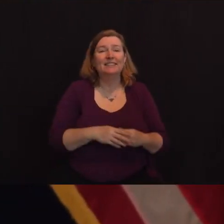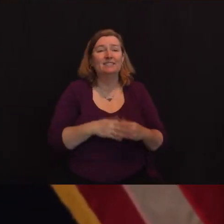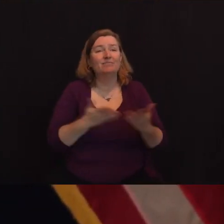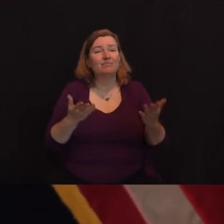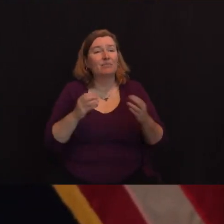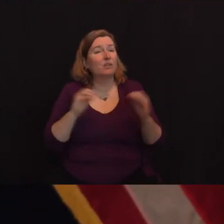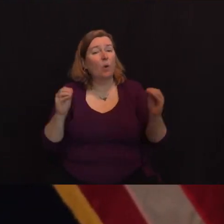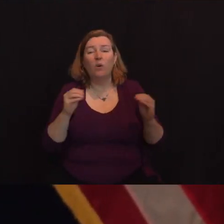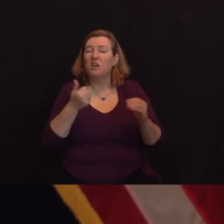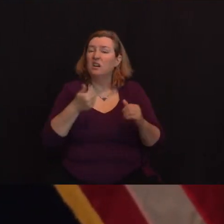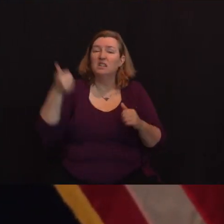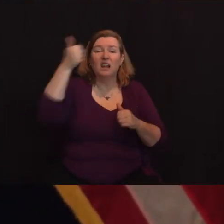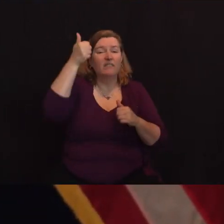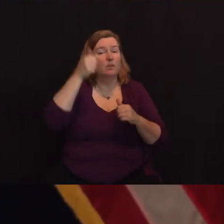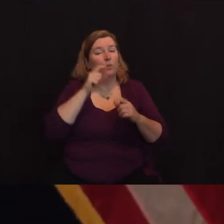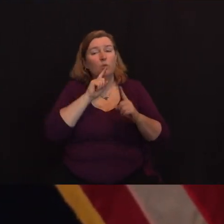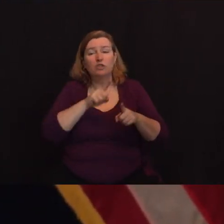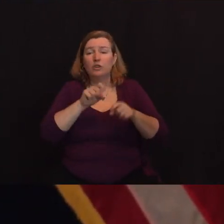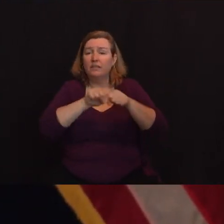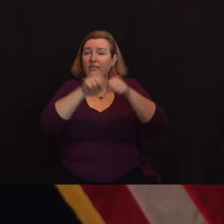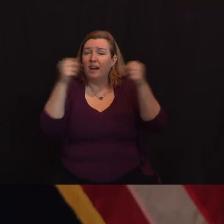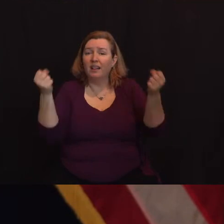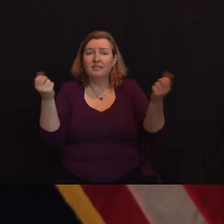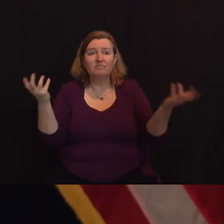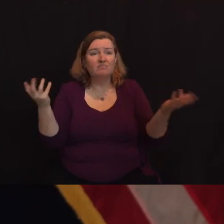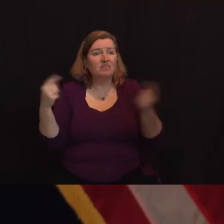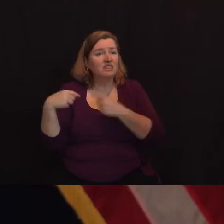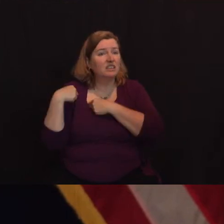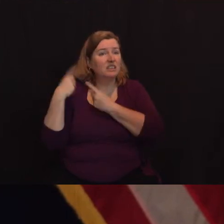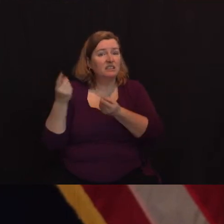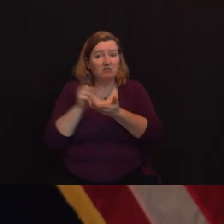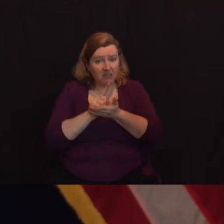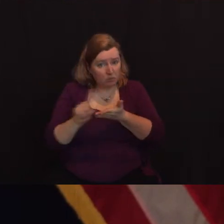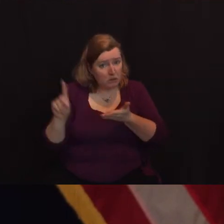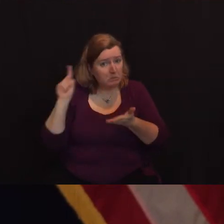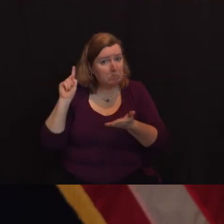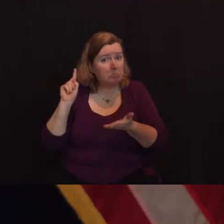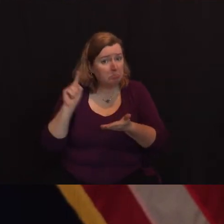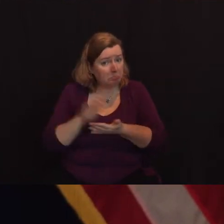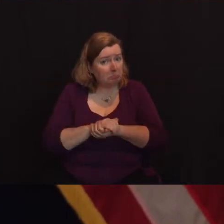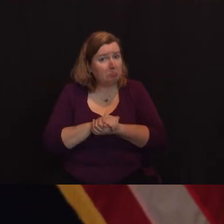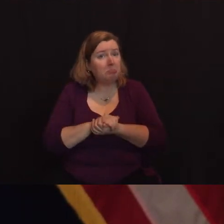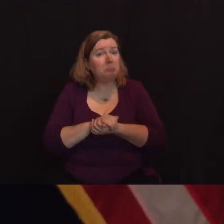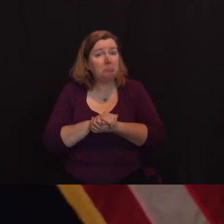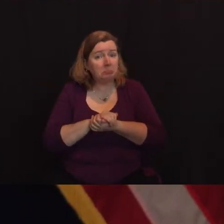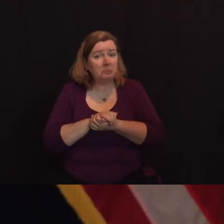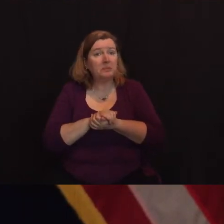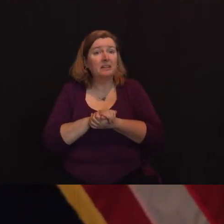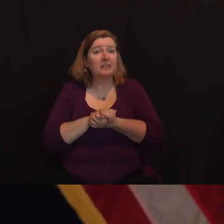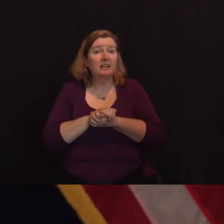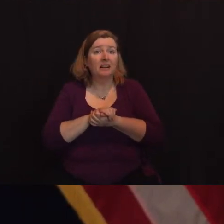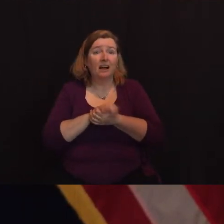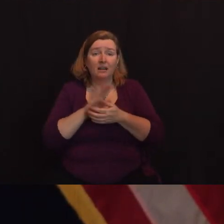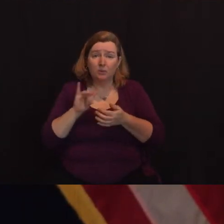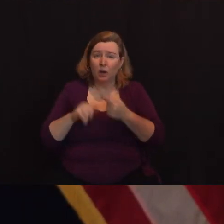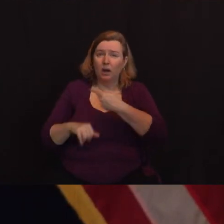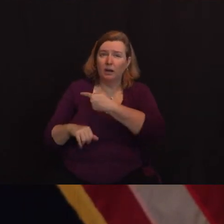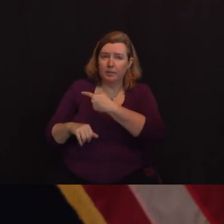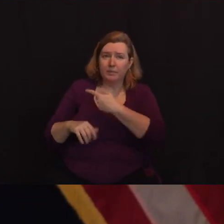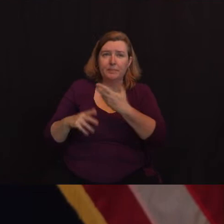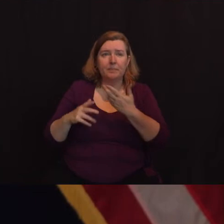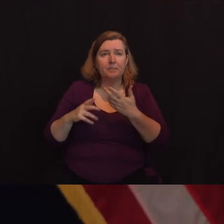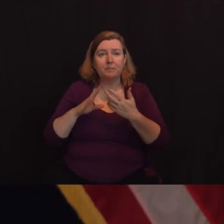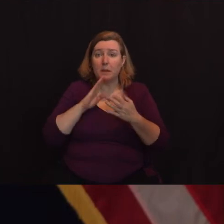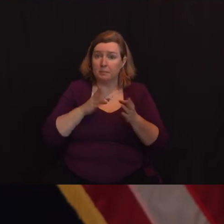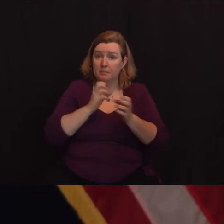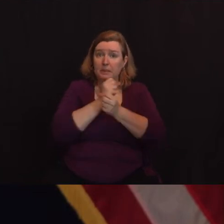order violations were reported to the ROC since we last met. And to the Governor's point about preparedness, it is actually,